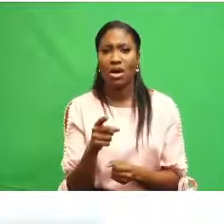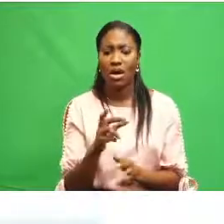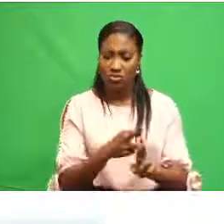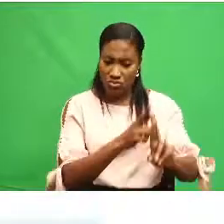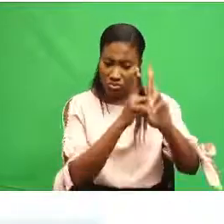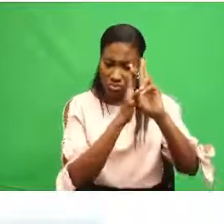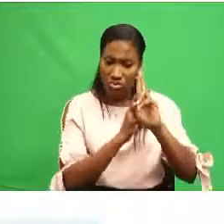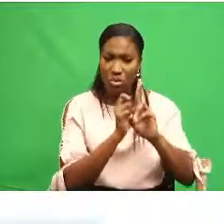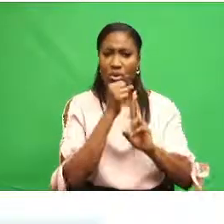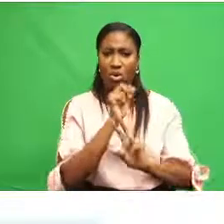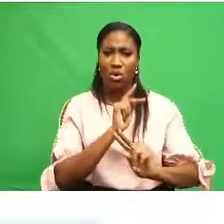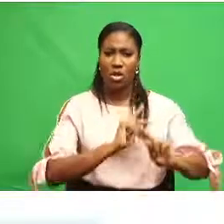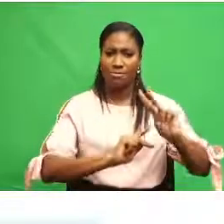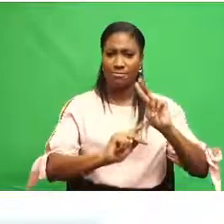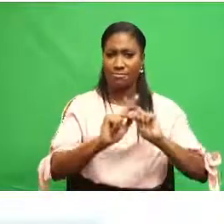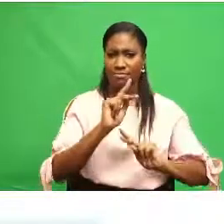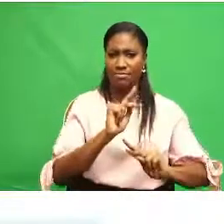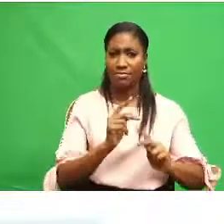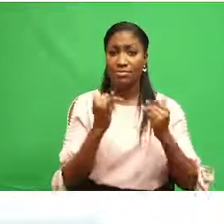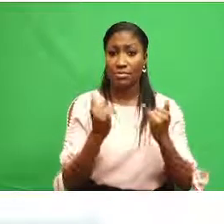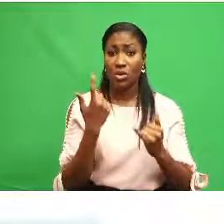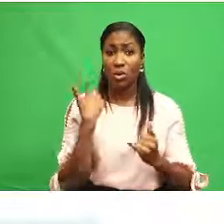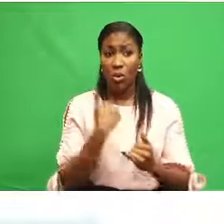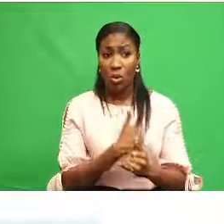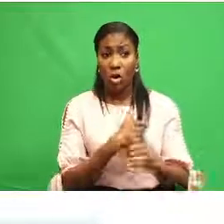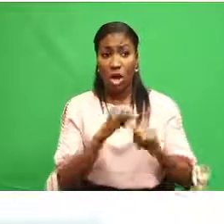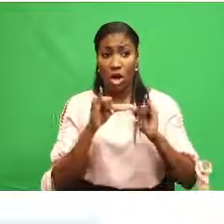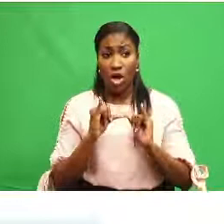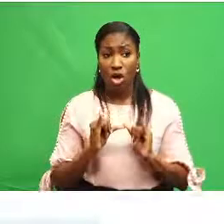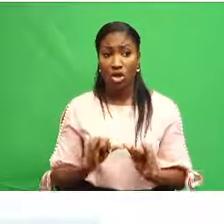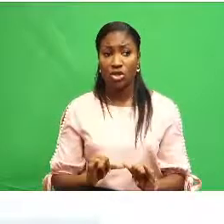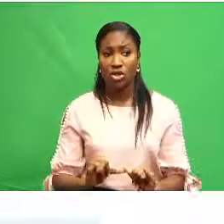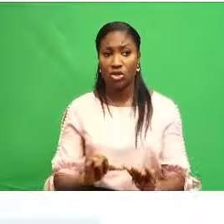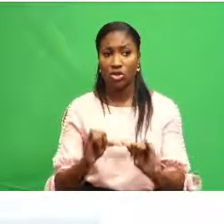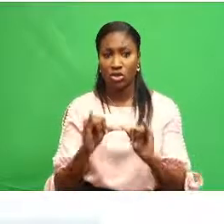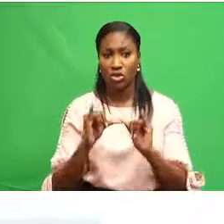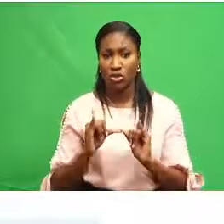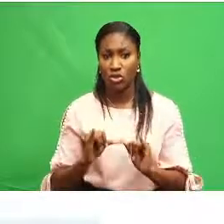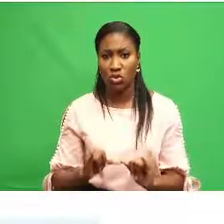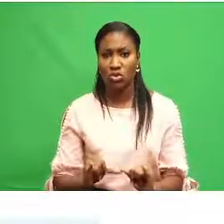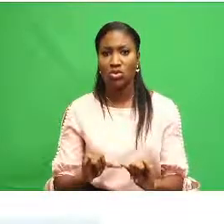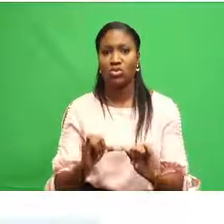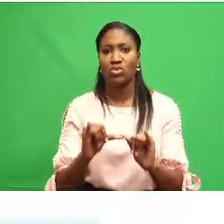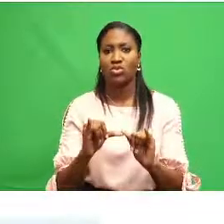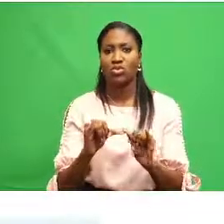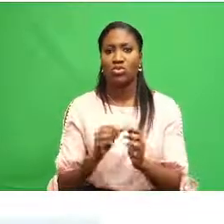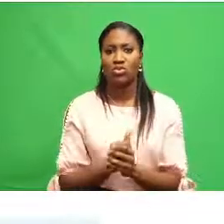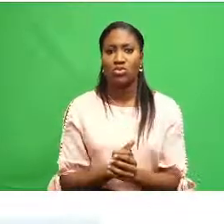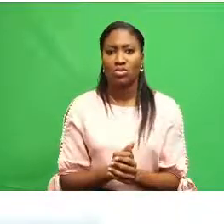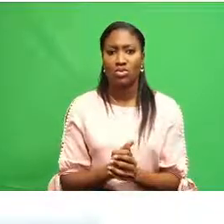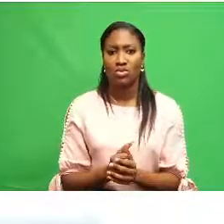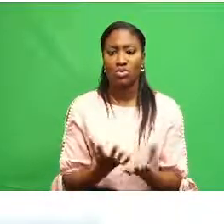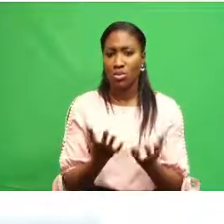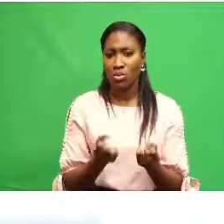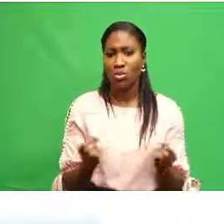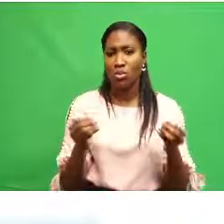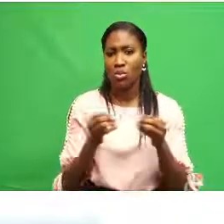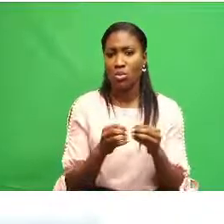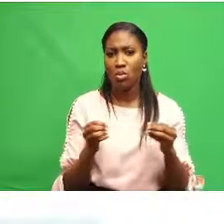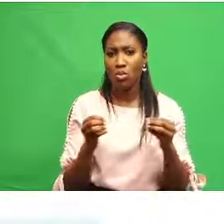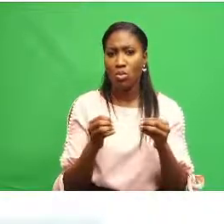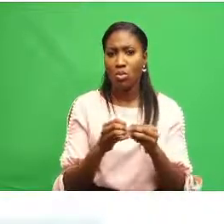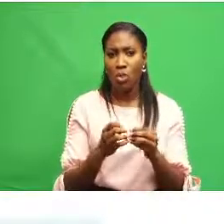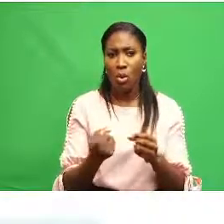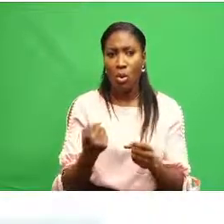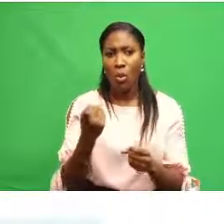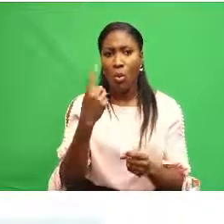treated. We continue, and this is where we're going to be fielding some questions